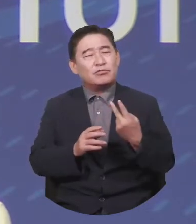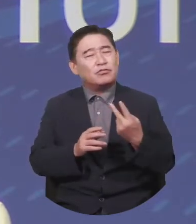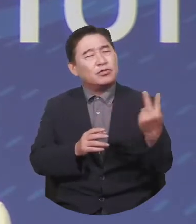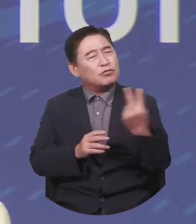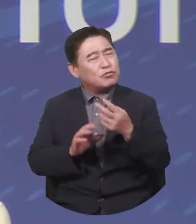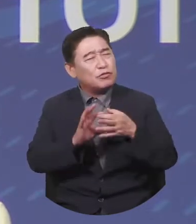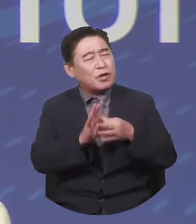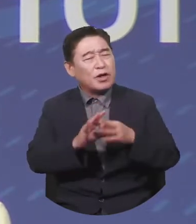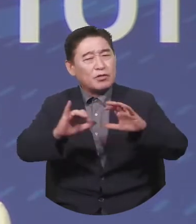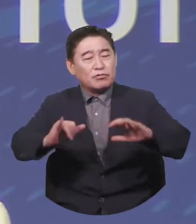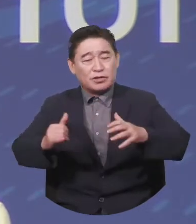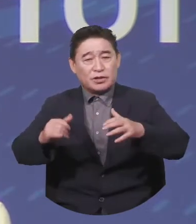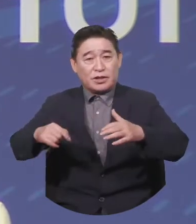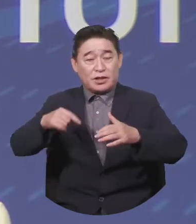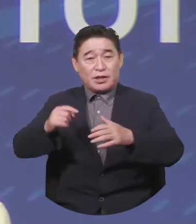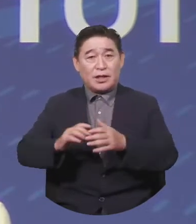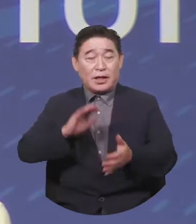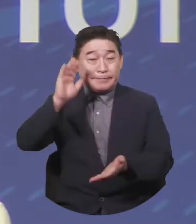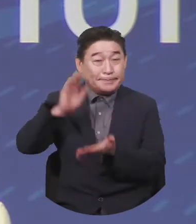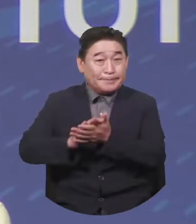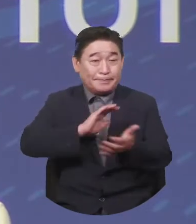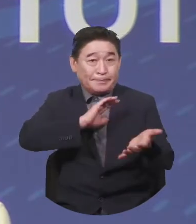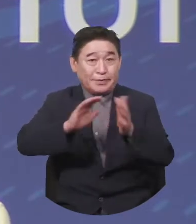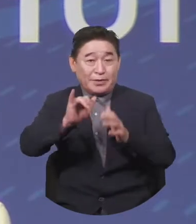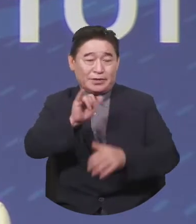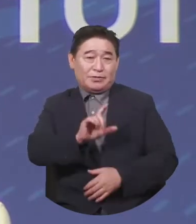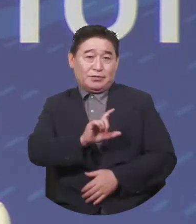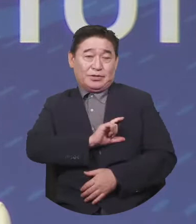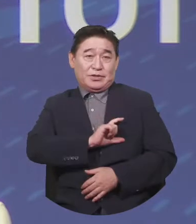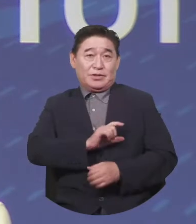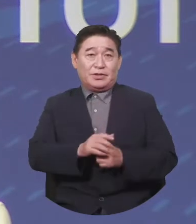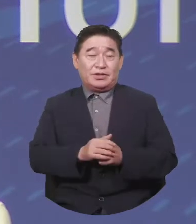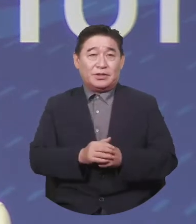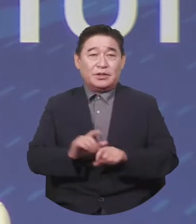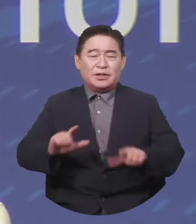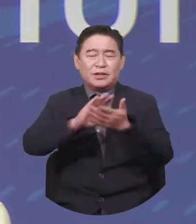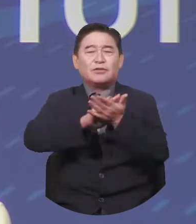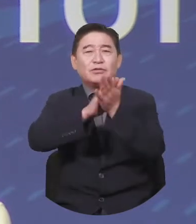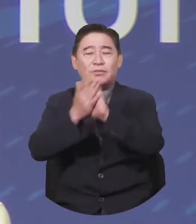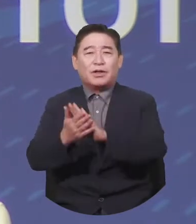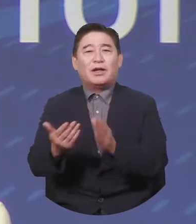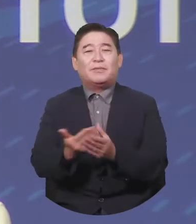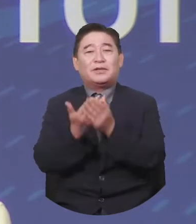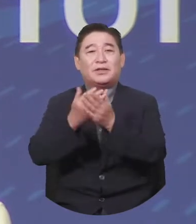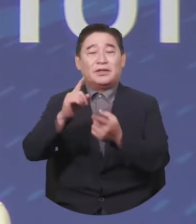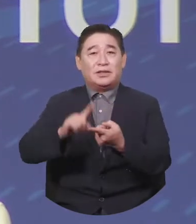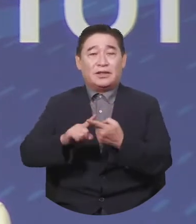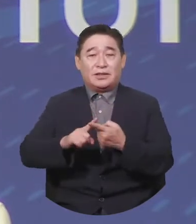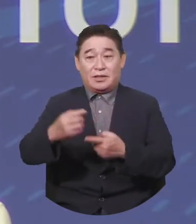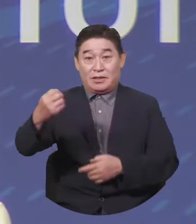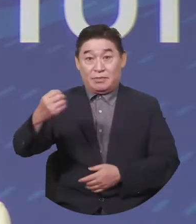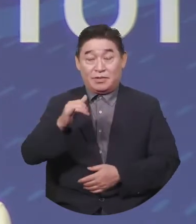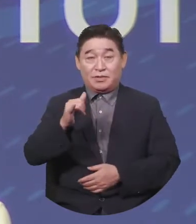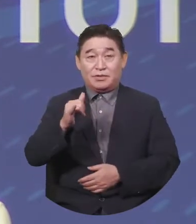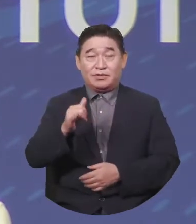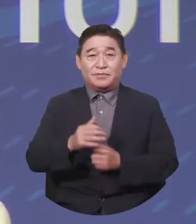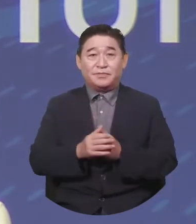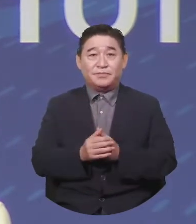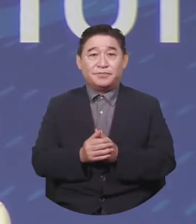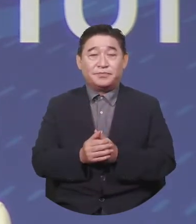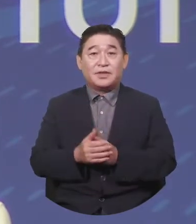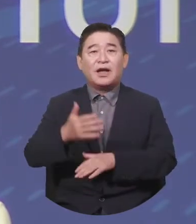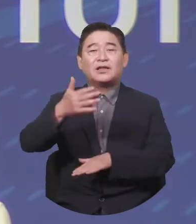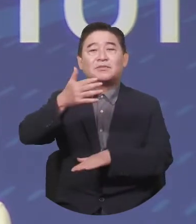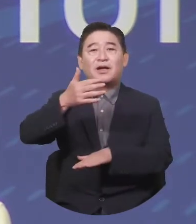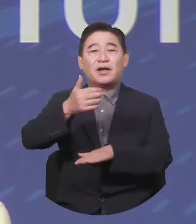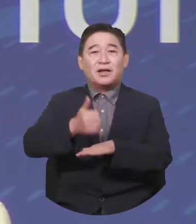finance for climate change preparation. And then finally, the GPEDC and